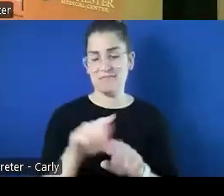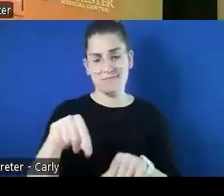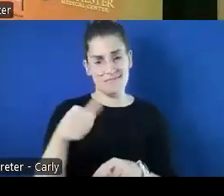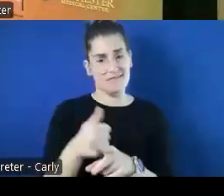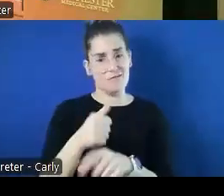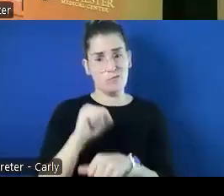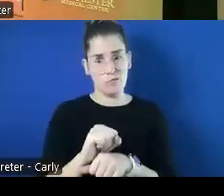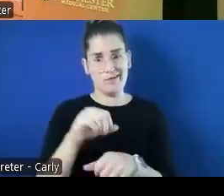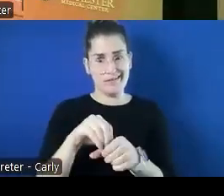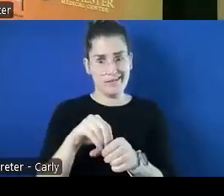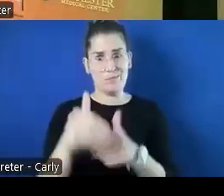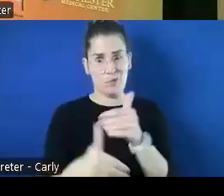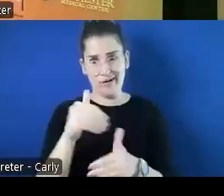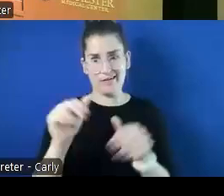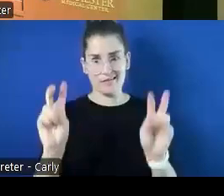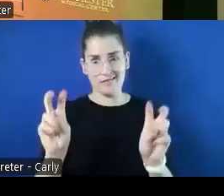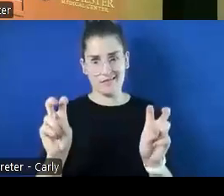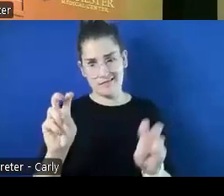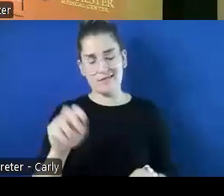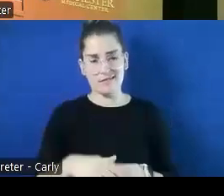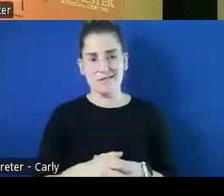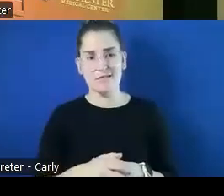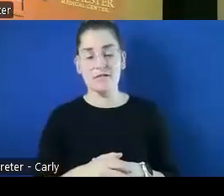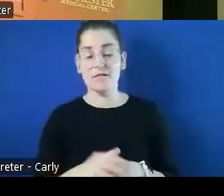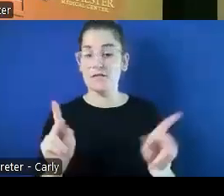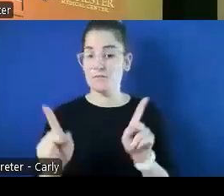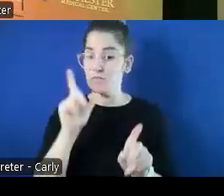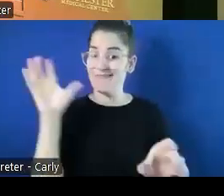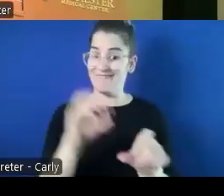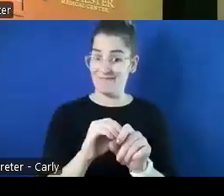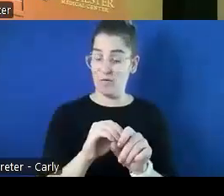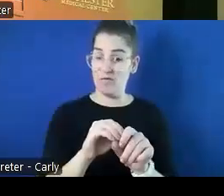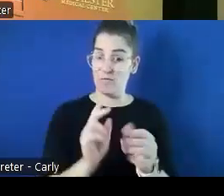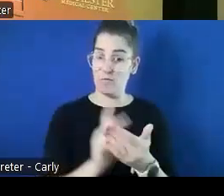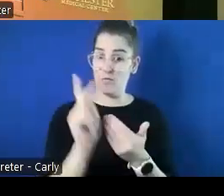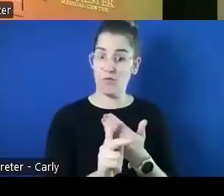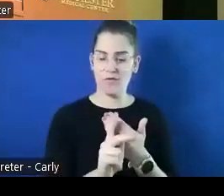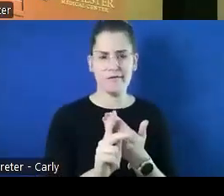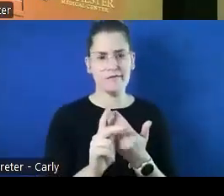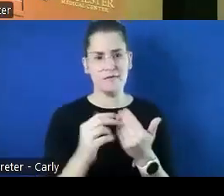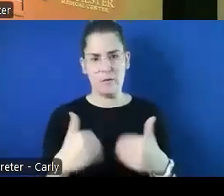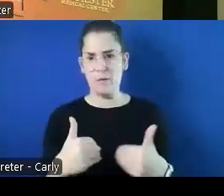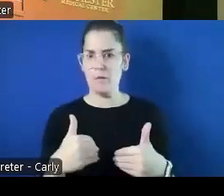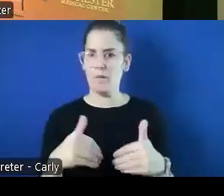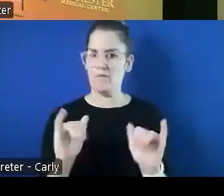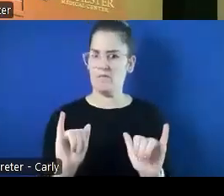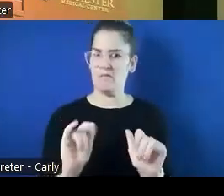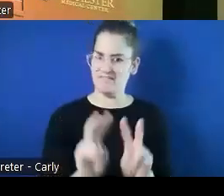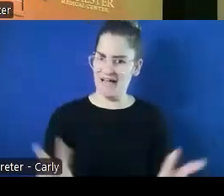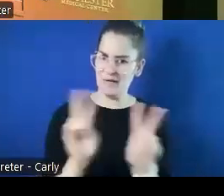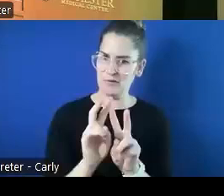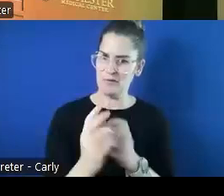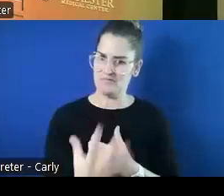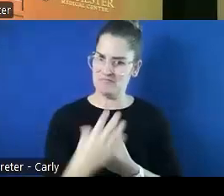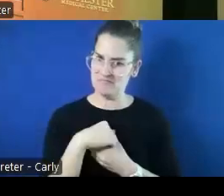progress. And what I can state is that the residents who participated found this to be a valuable experience. And there is a real